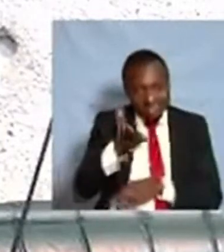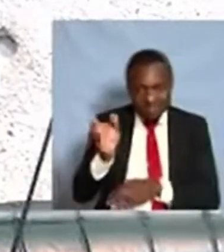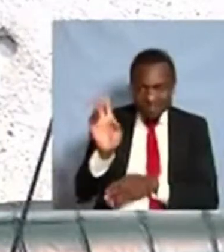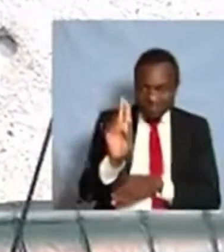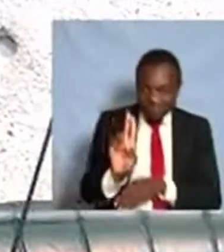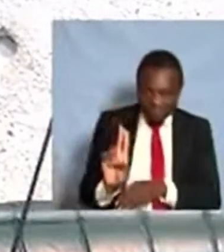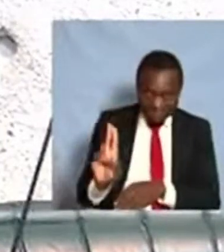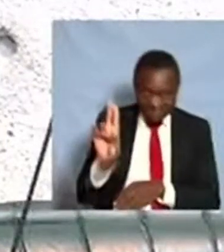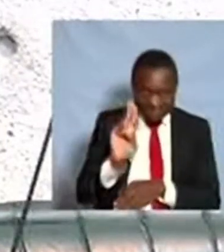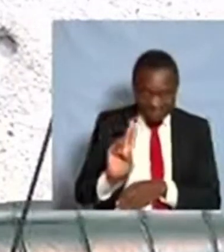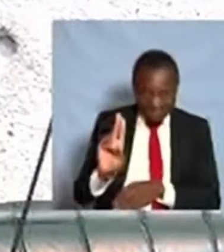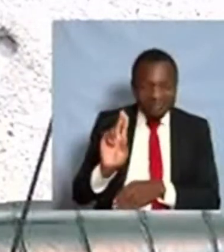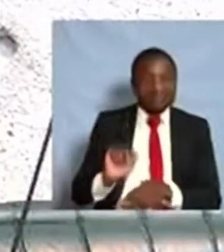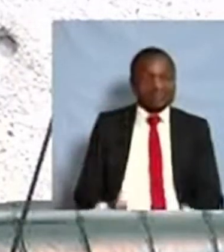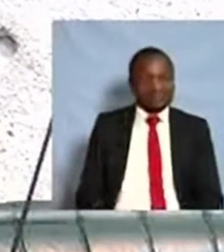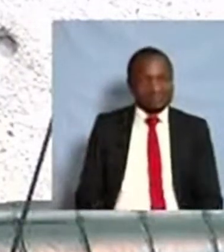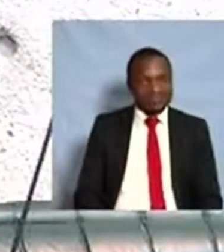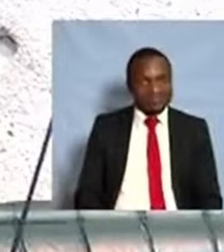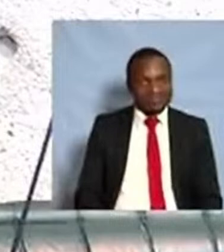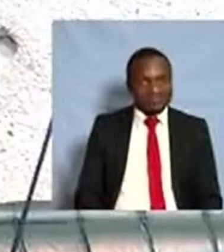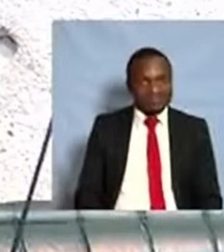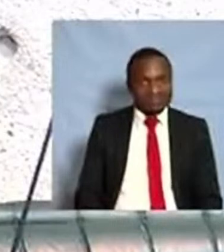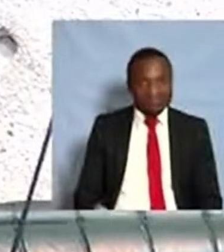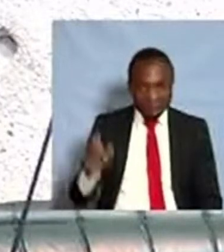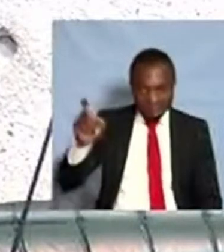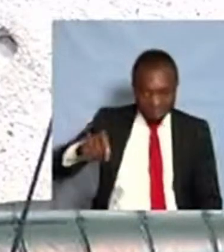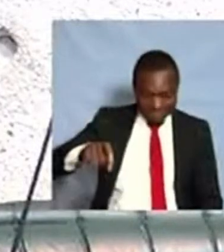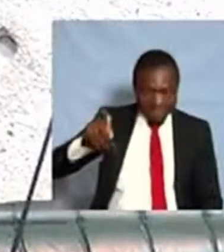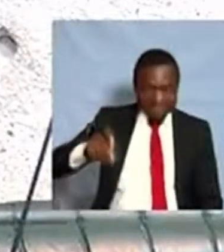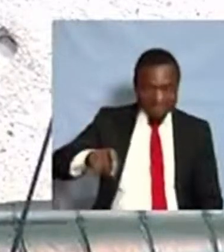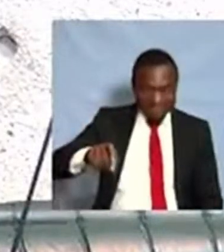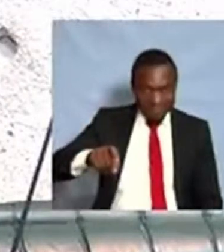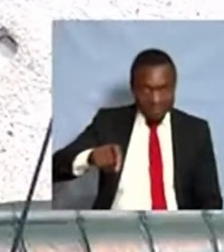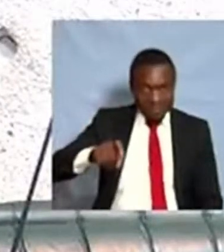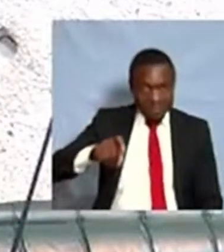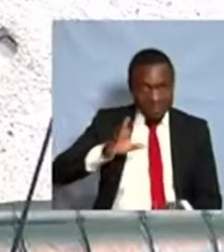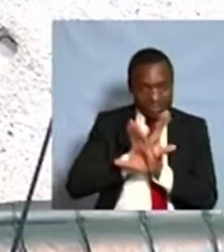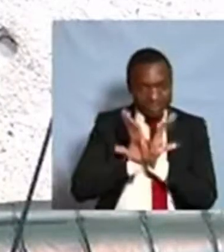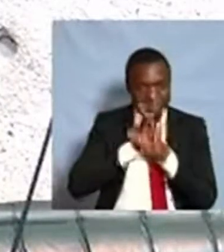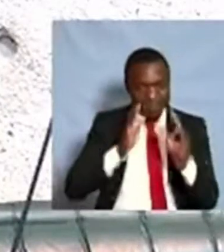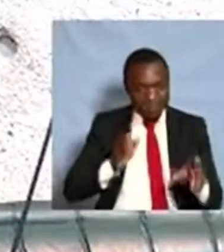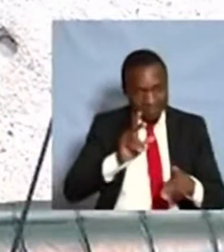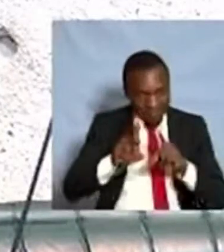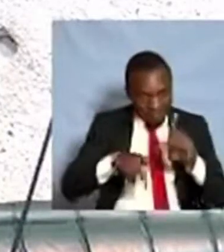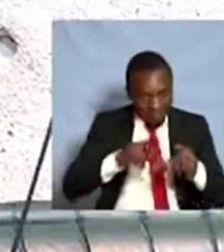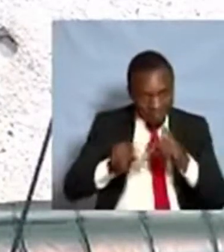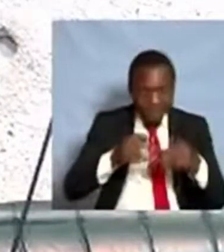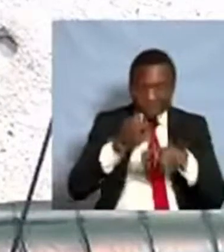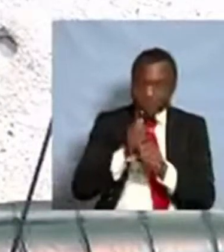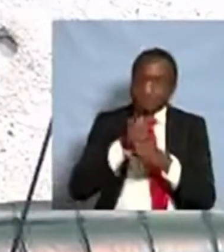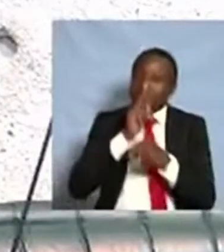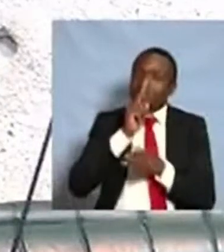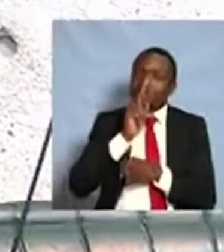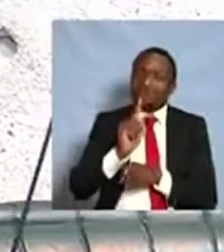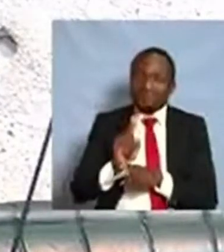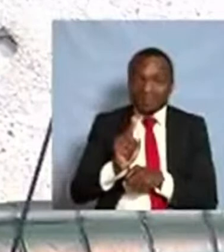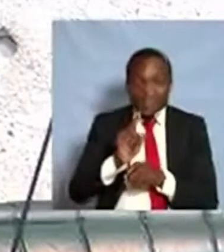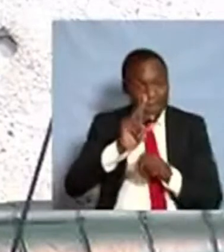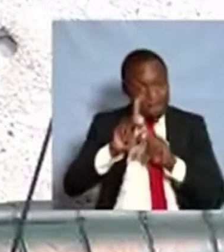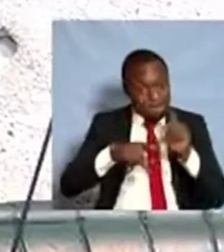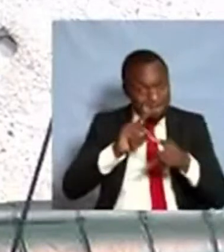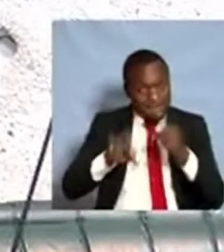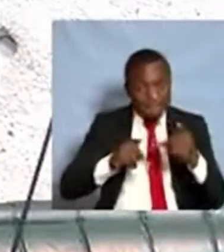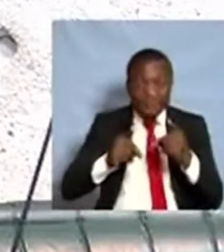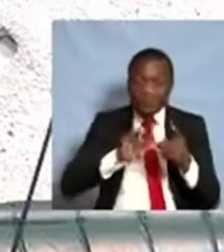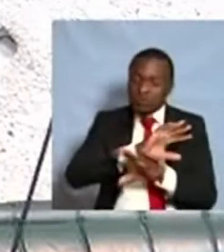actualized, and it has been the need for the citizens of this country to ensure that people